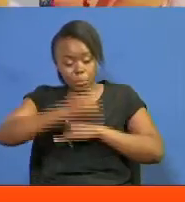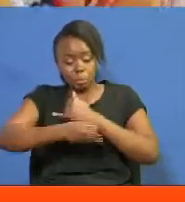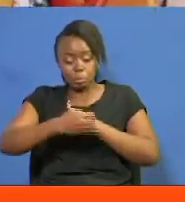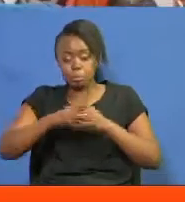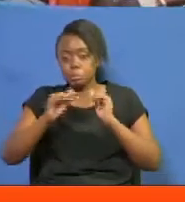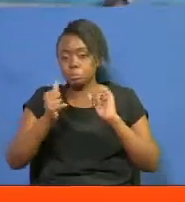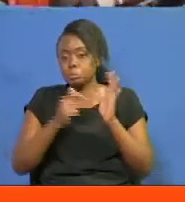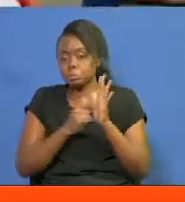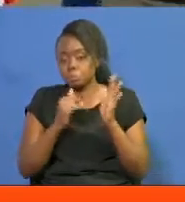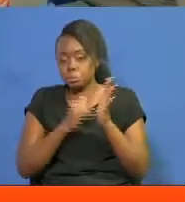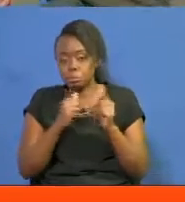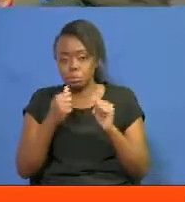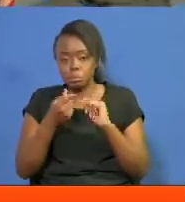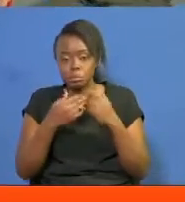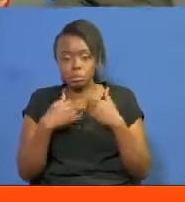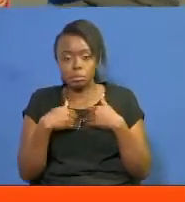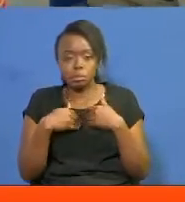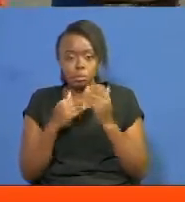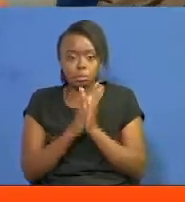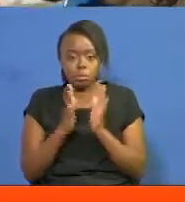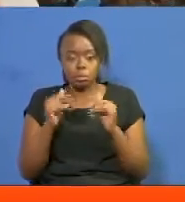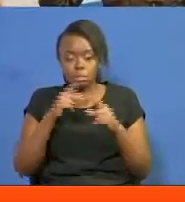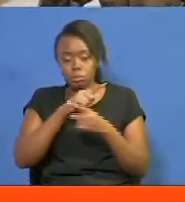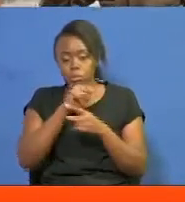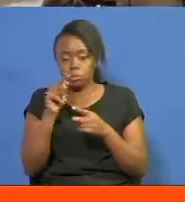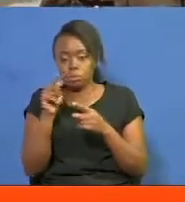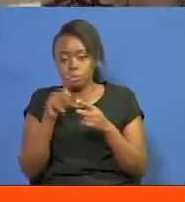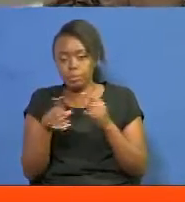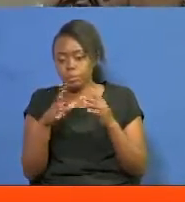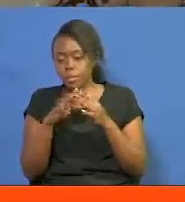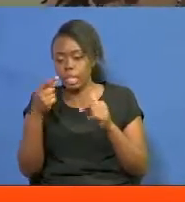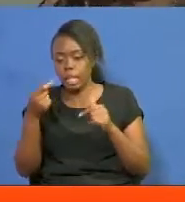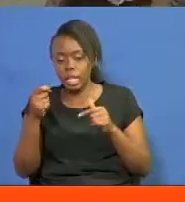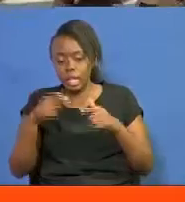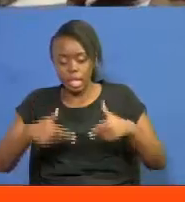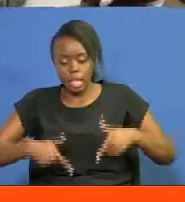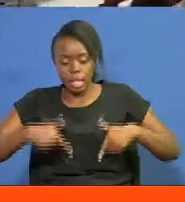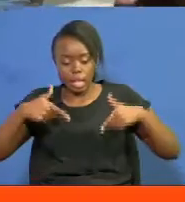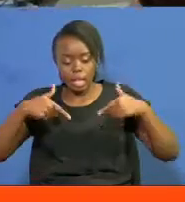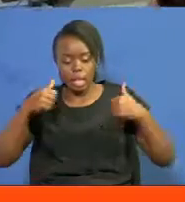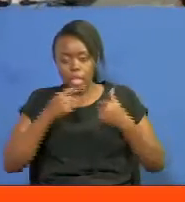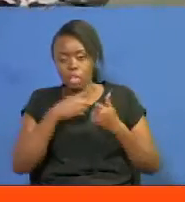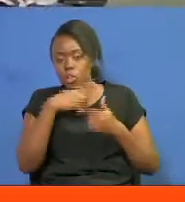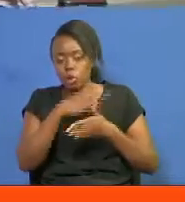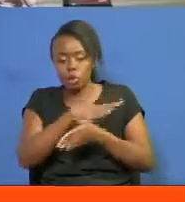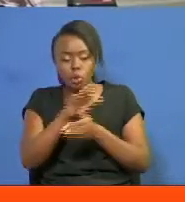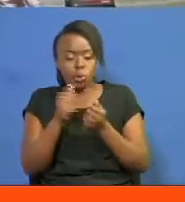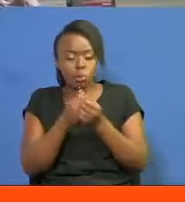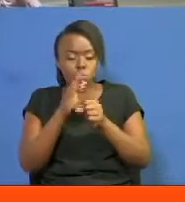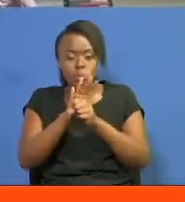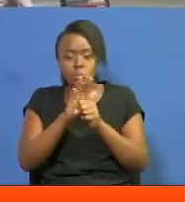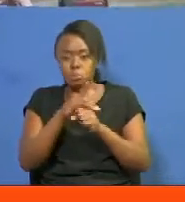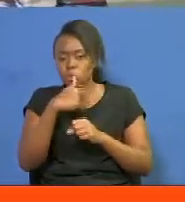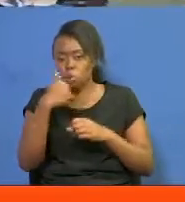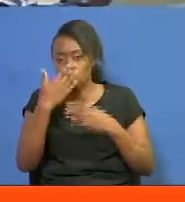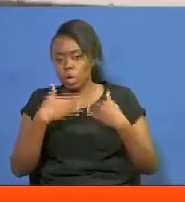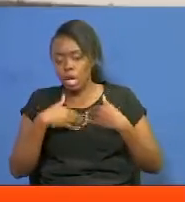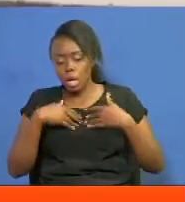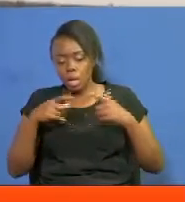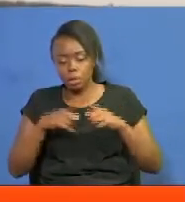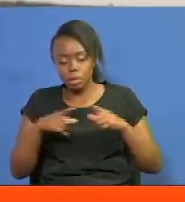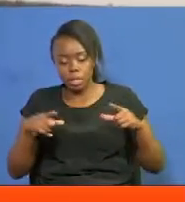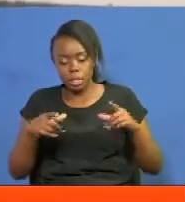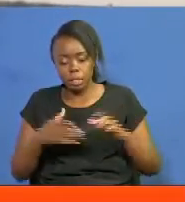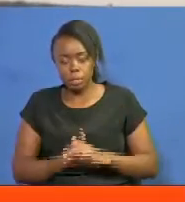a situation which has impacted negatively the sources of livelihood for thousands who depend on the